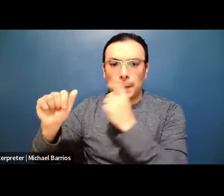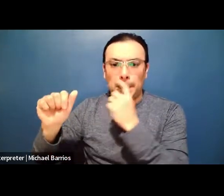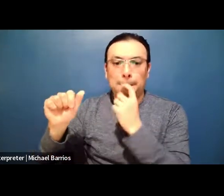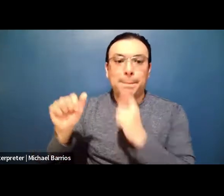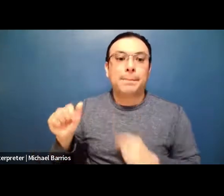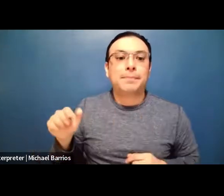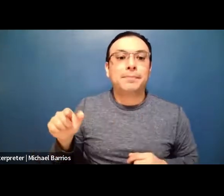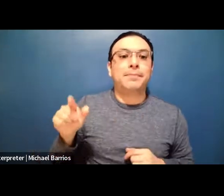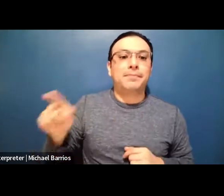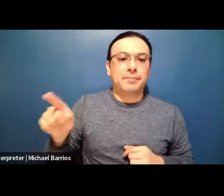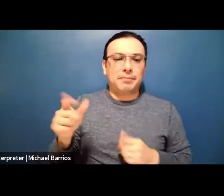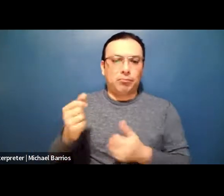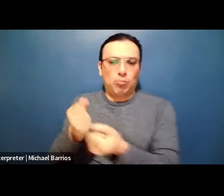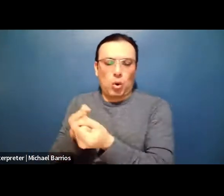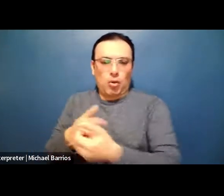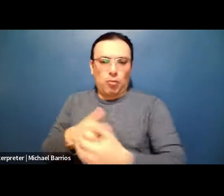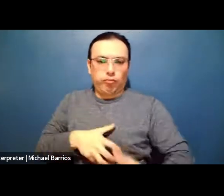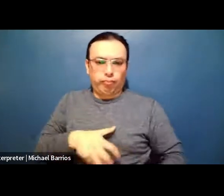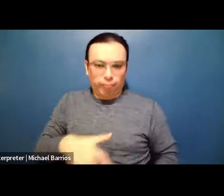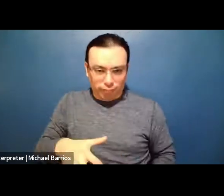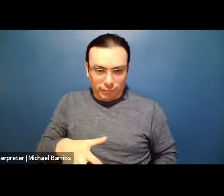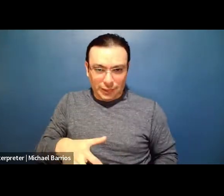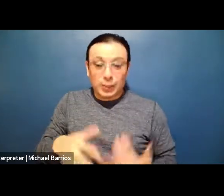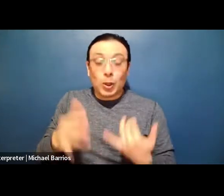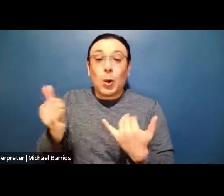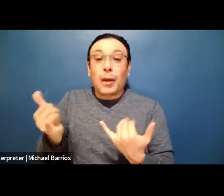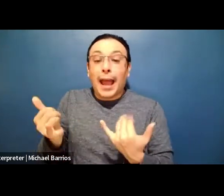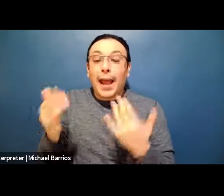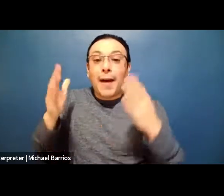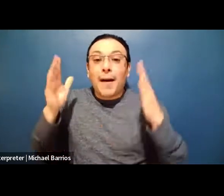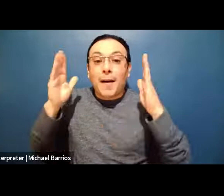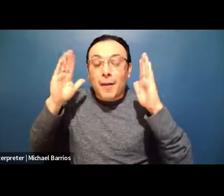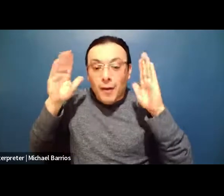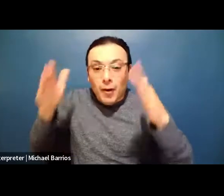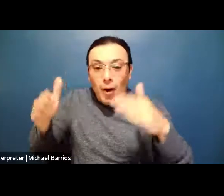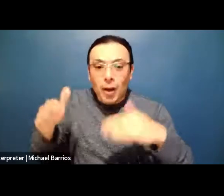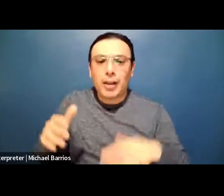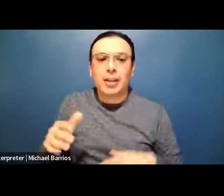call queercrip doulaing,